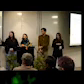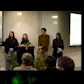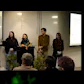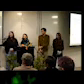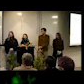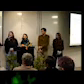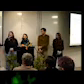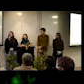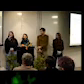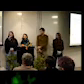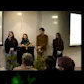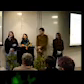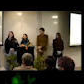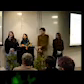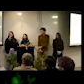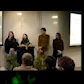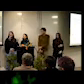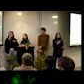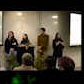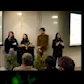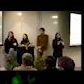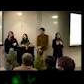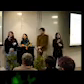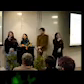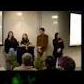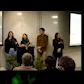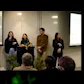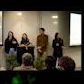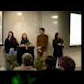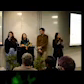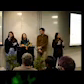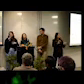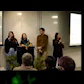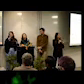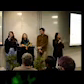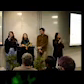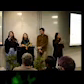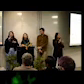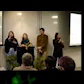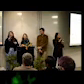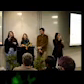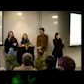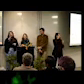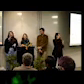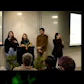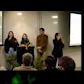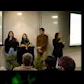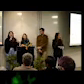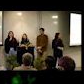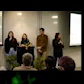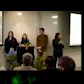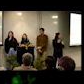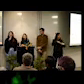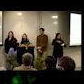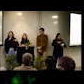that. I will say that there are some studies in kids, and especially kids with ADHD and autism, who typically have a hard time